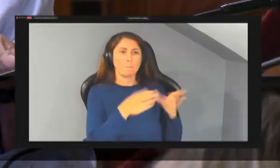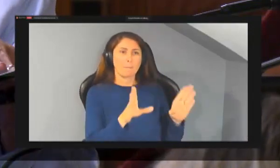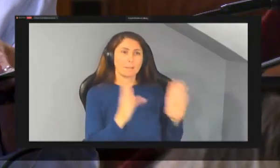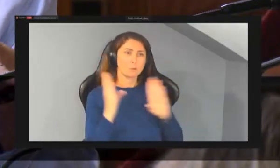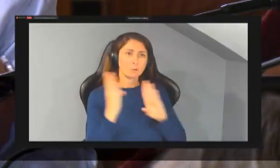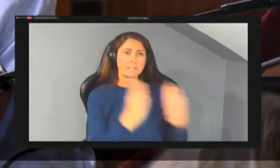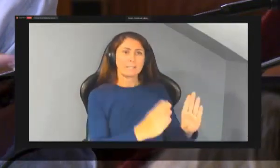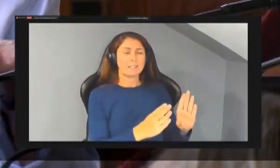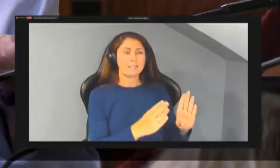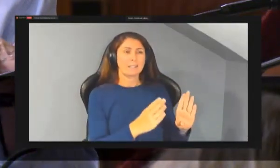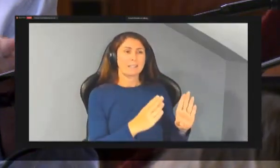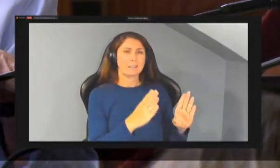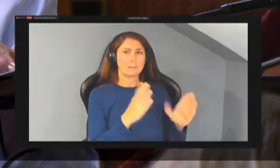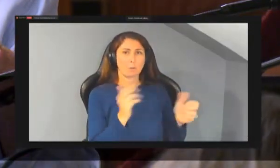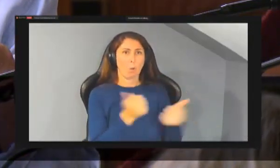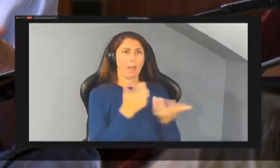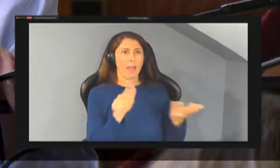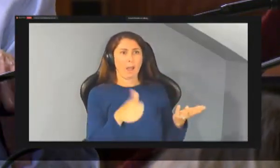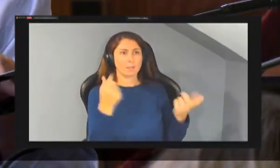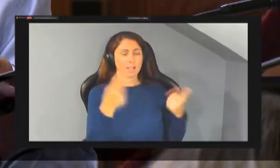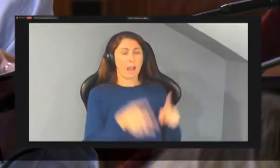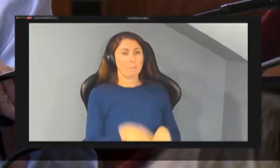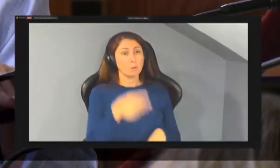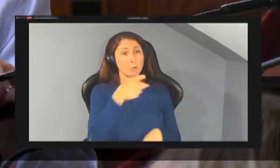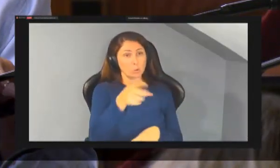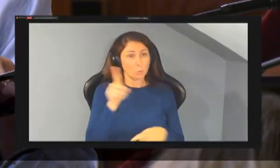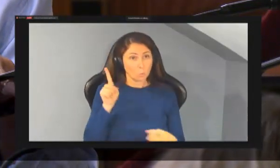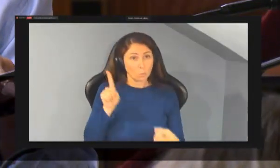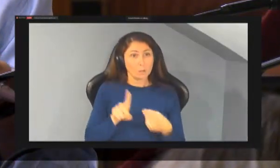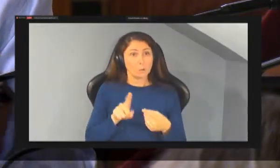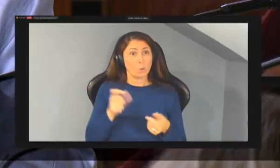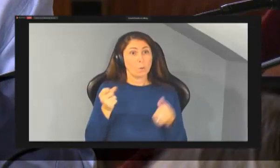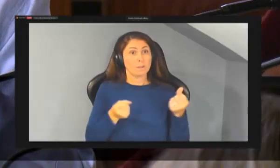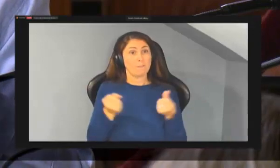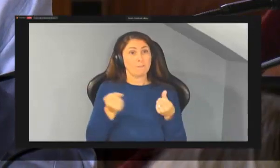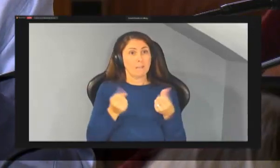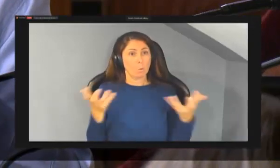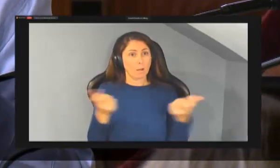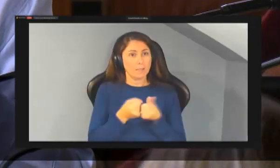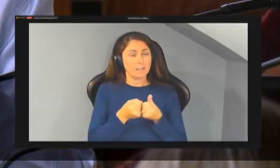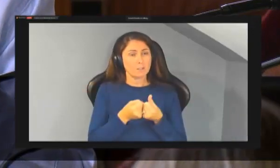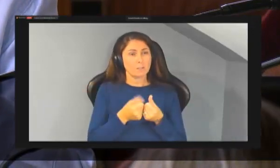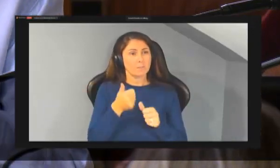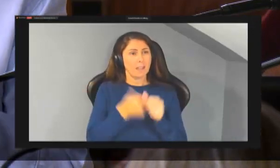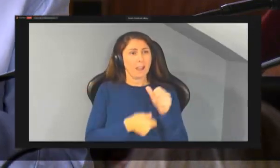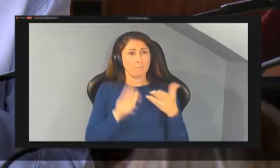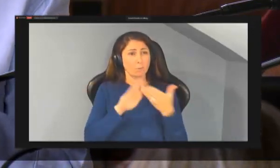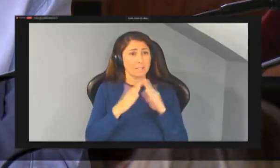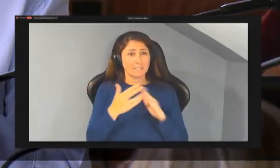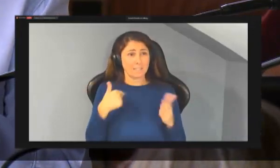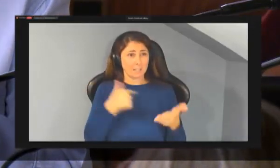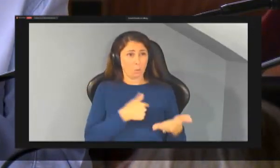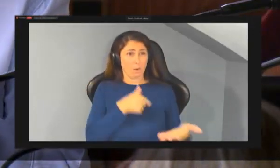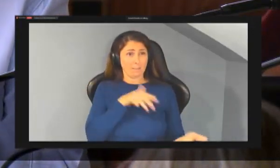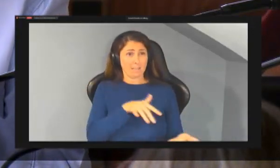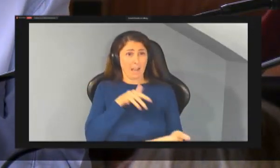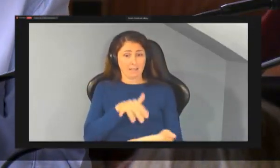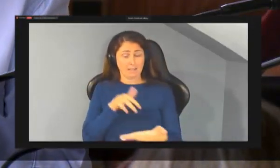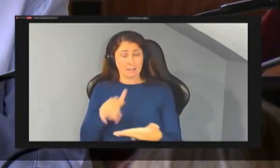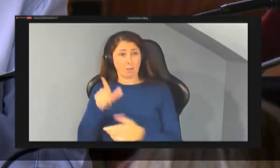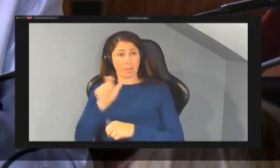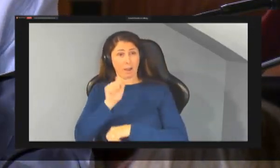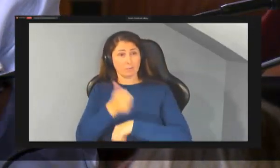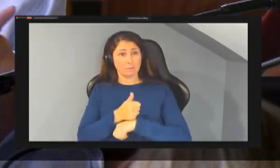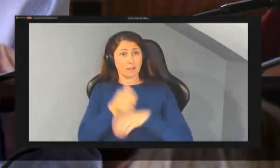all else that happens. You do reduce vehicle collisions, for example. In every city we've studied, when they've implemented a deer